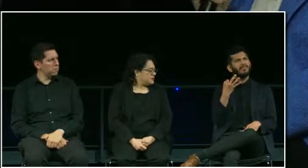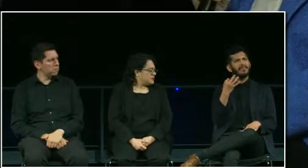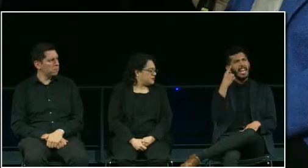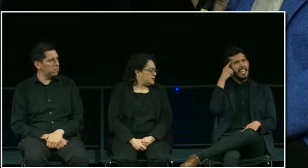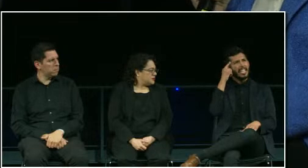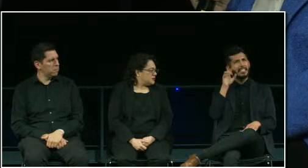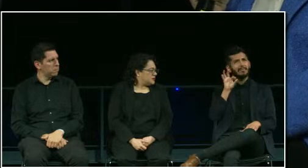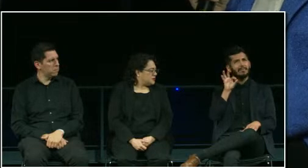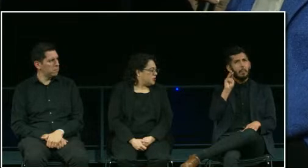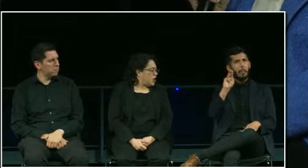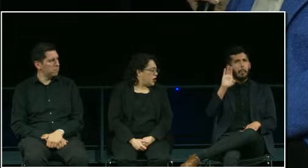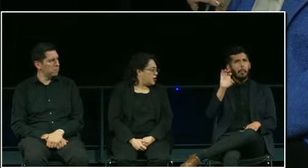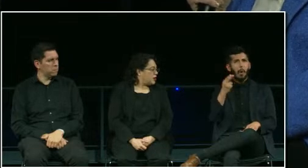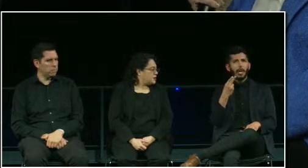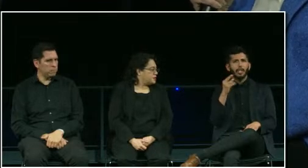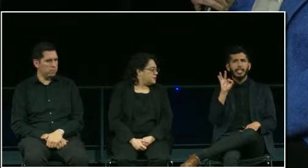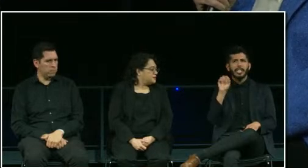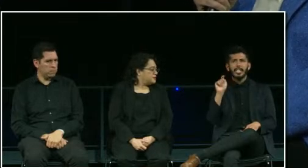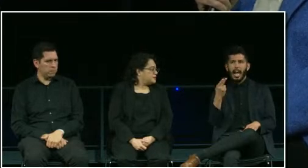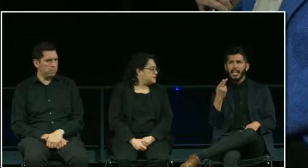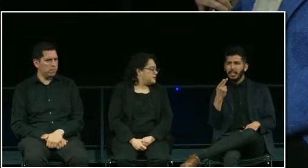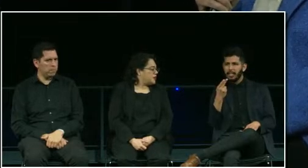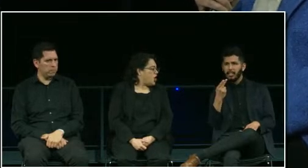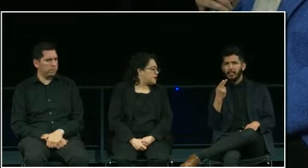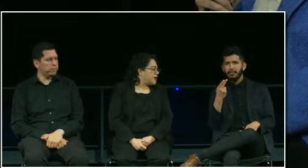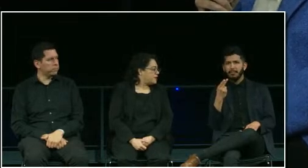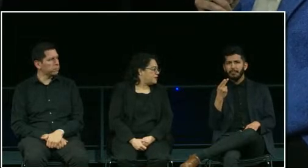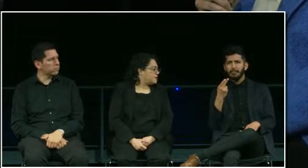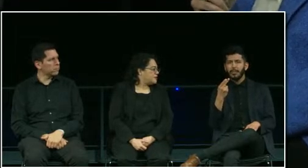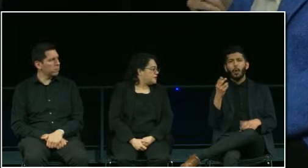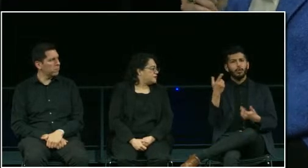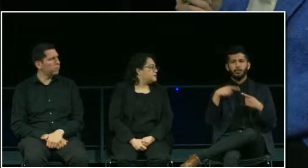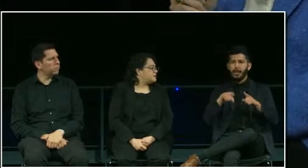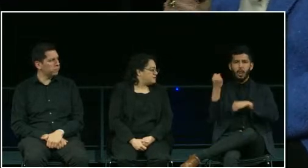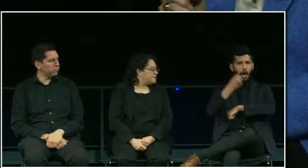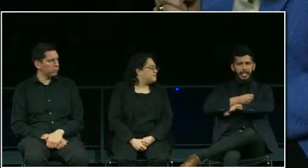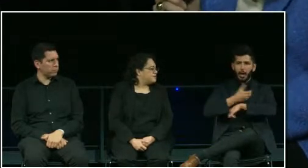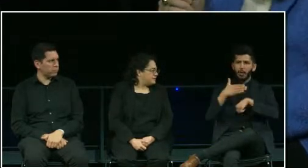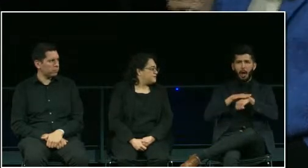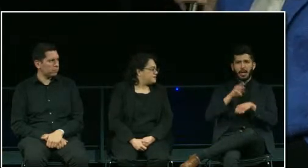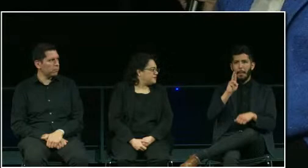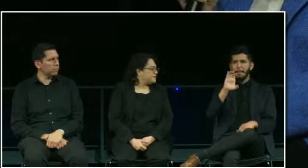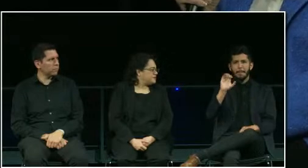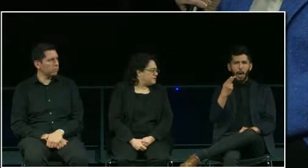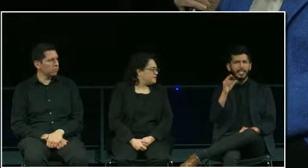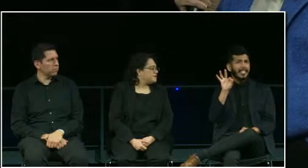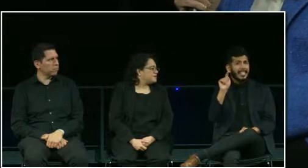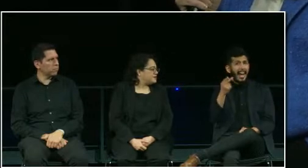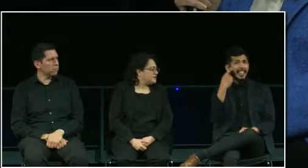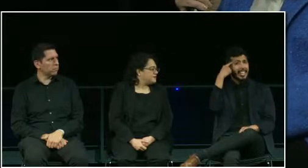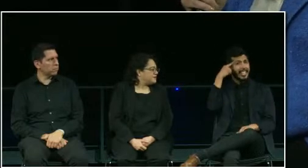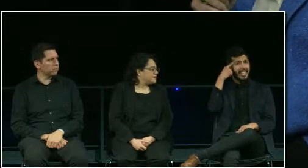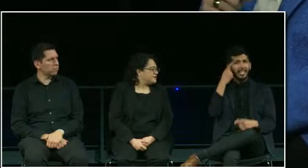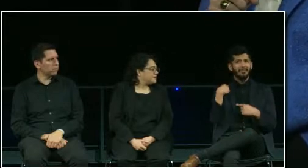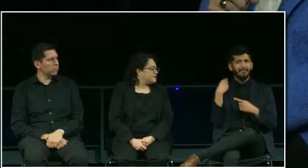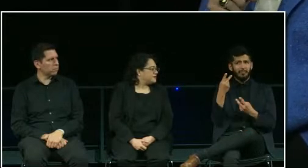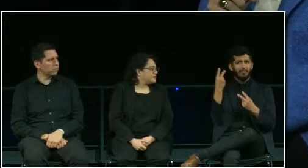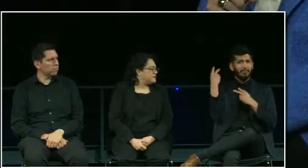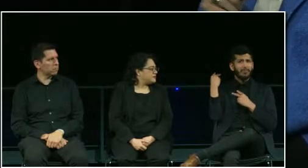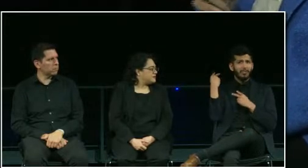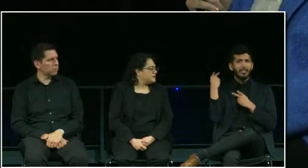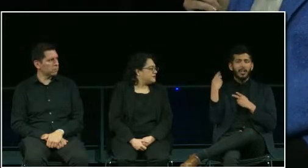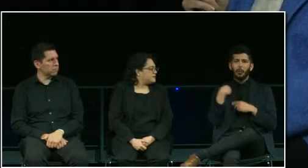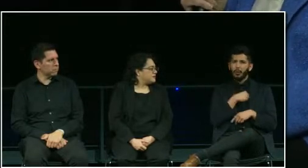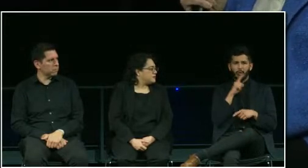the 9th of March, I think? The 6th, is that right? Because everything shut down on the Monday. So we were literally in